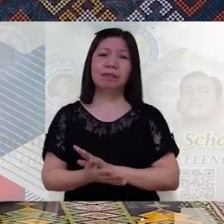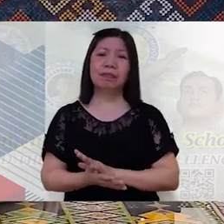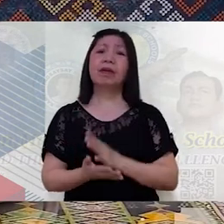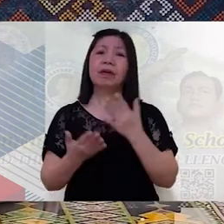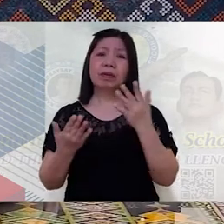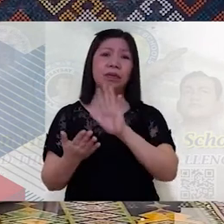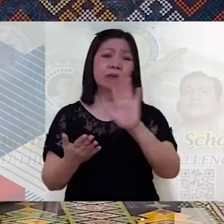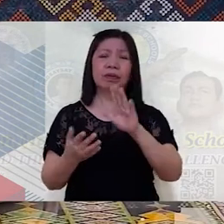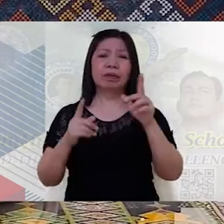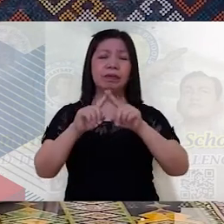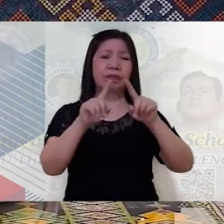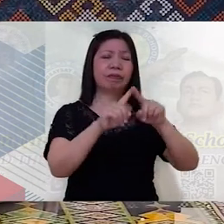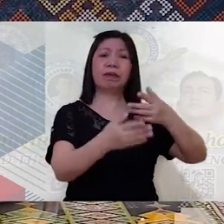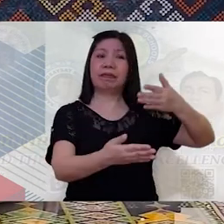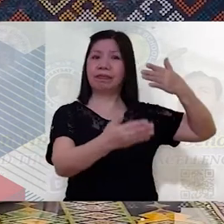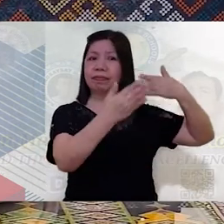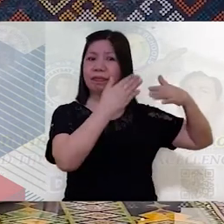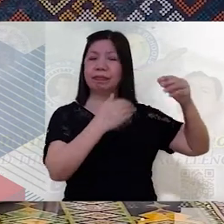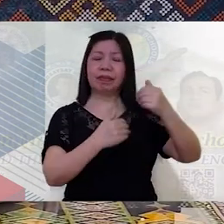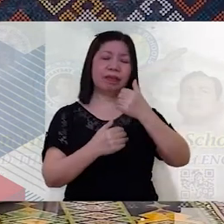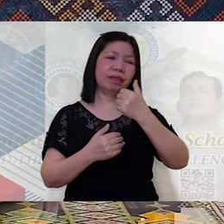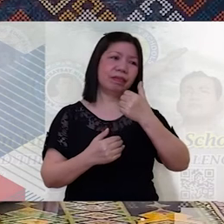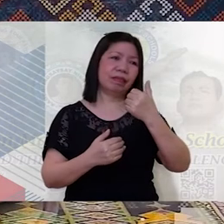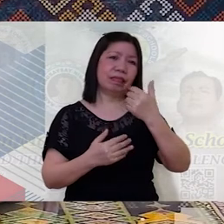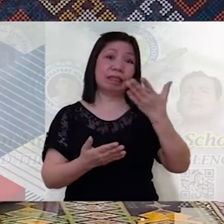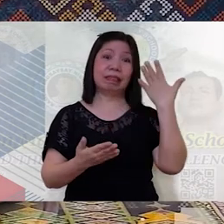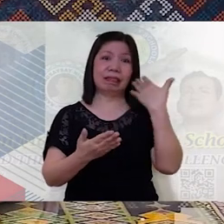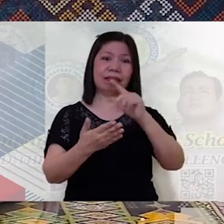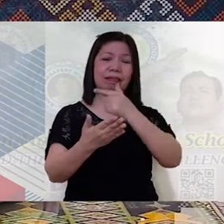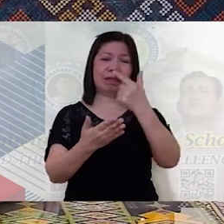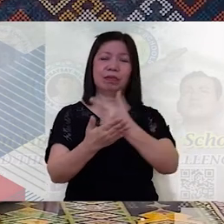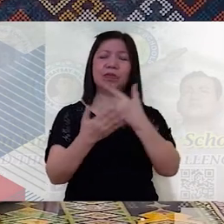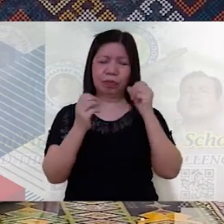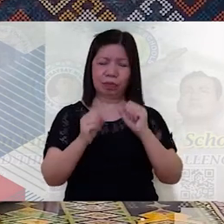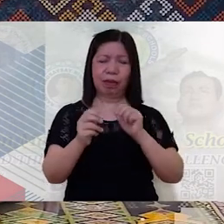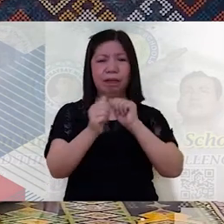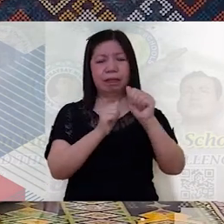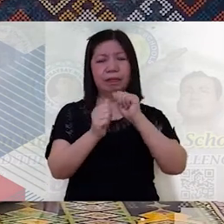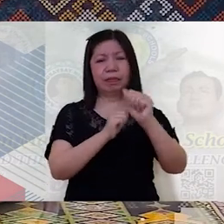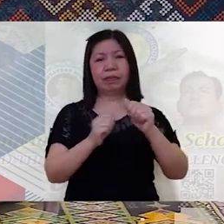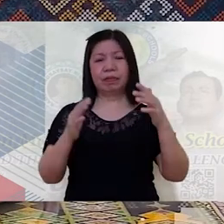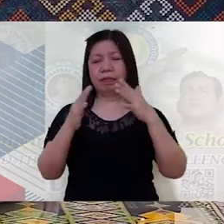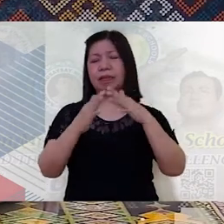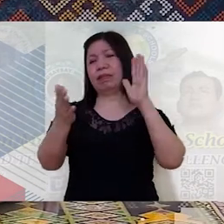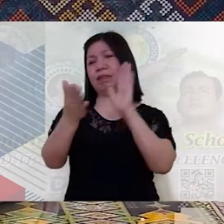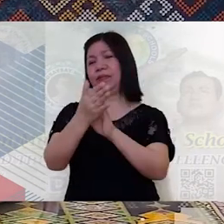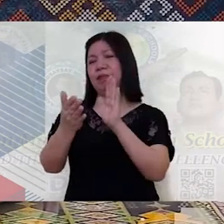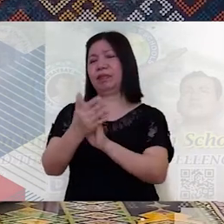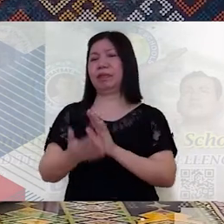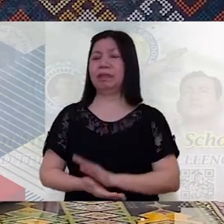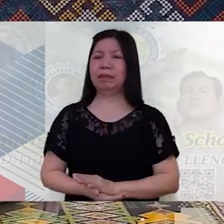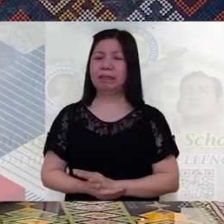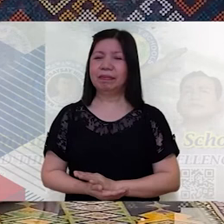You are different from the other graduates who have passed through the portals of your